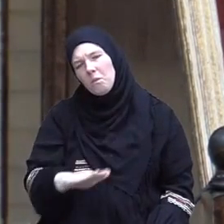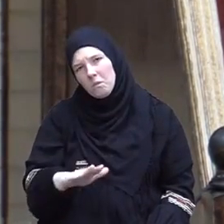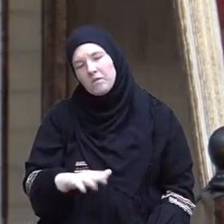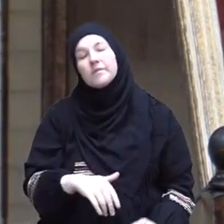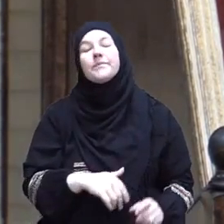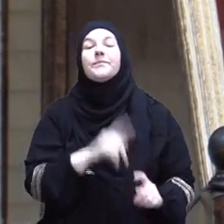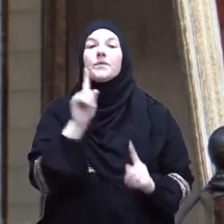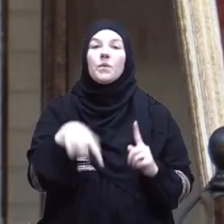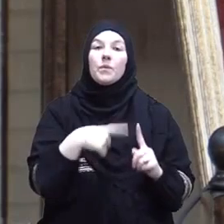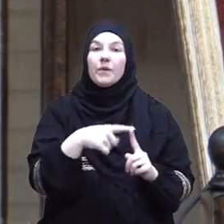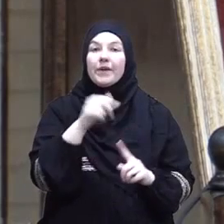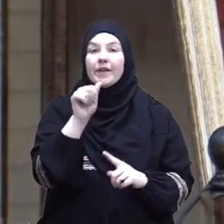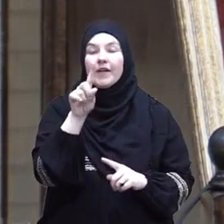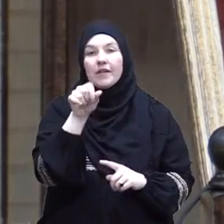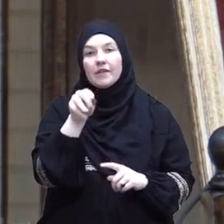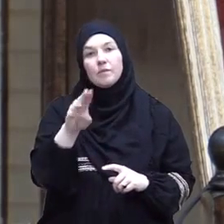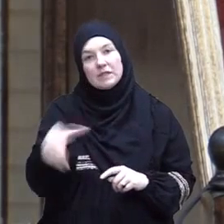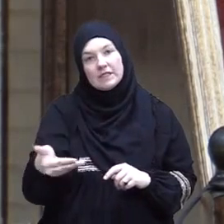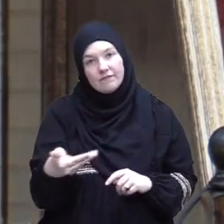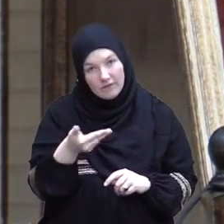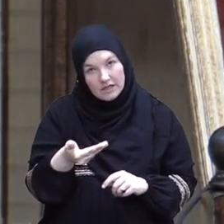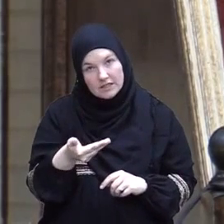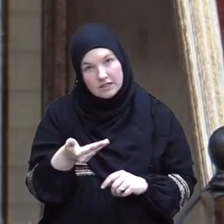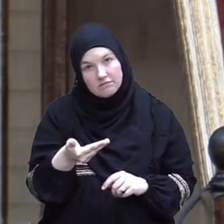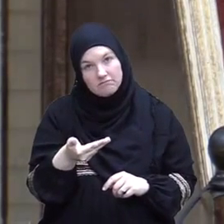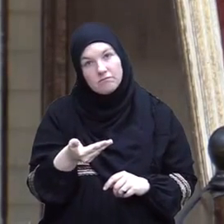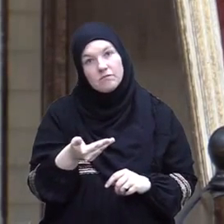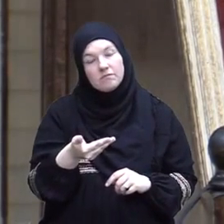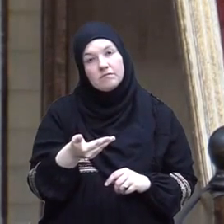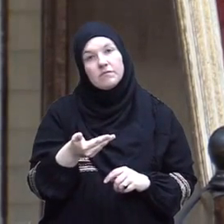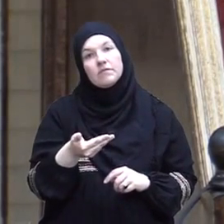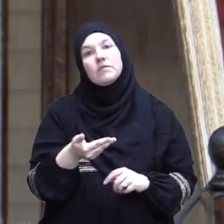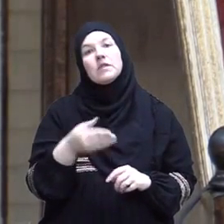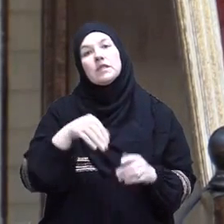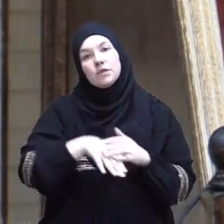when Adam was invited into paradise,